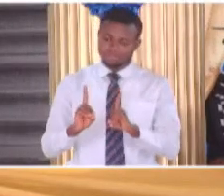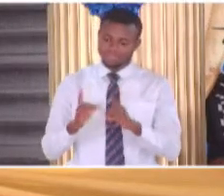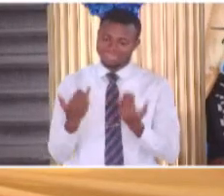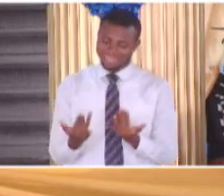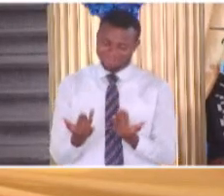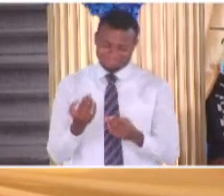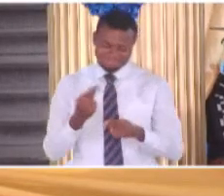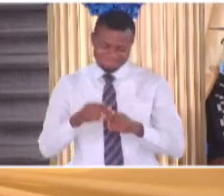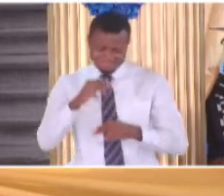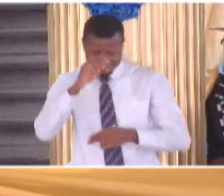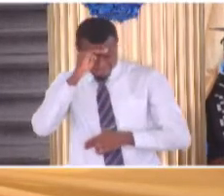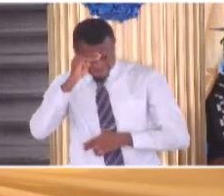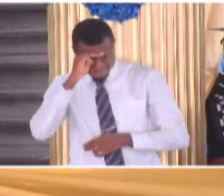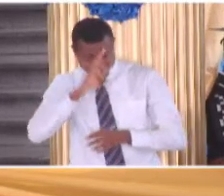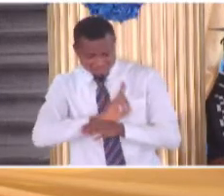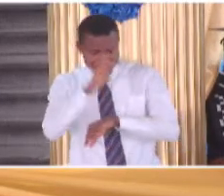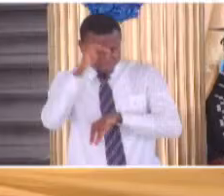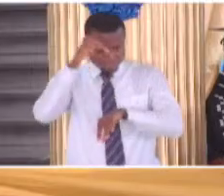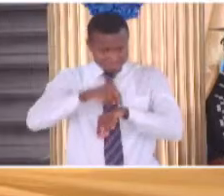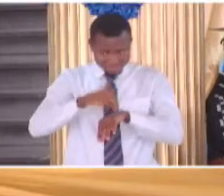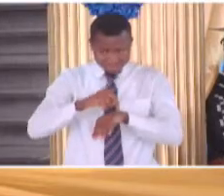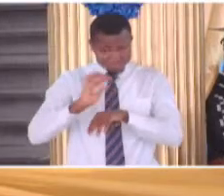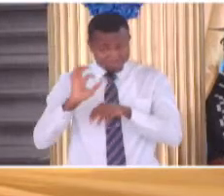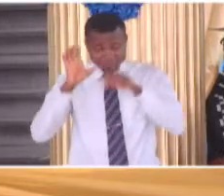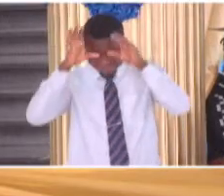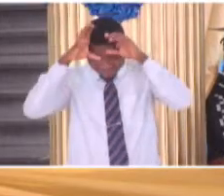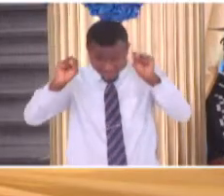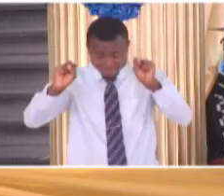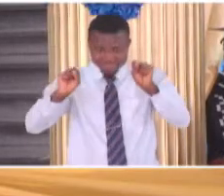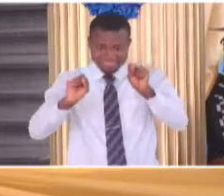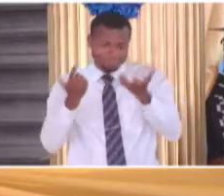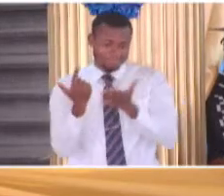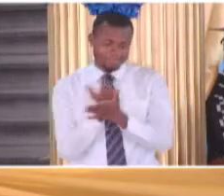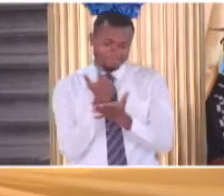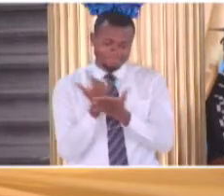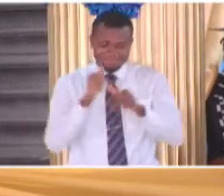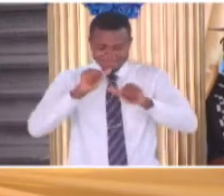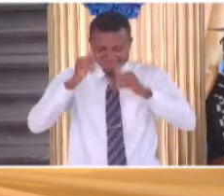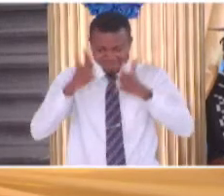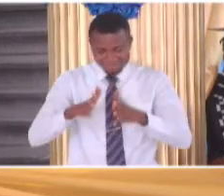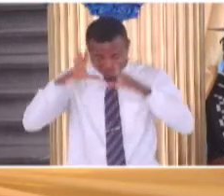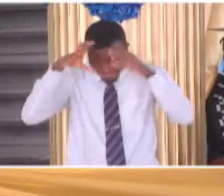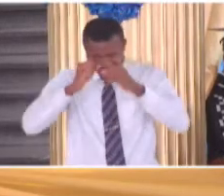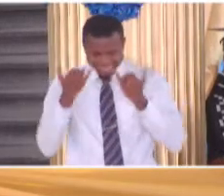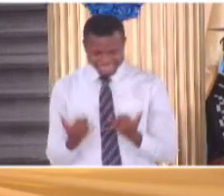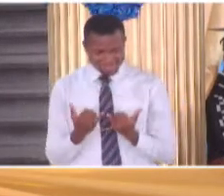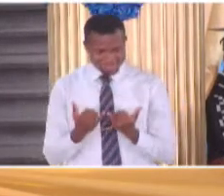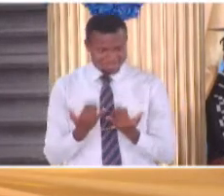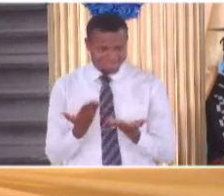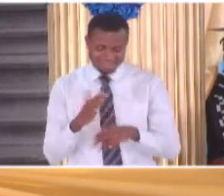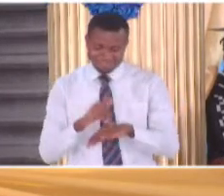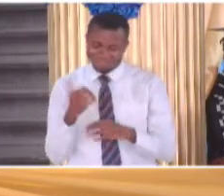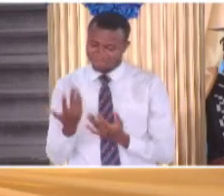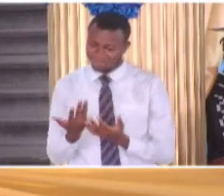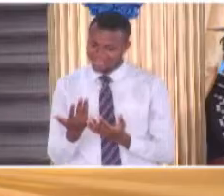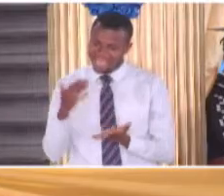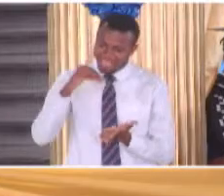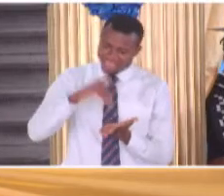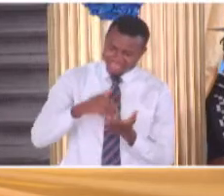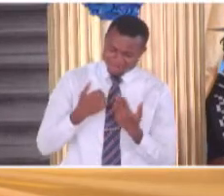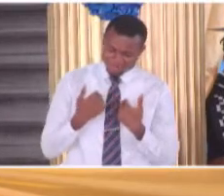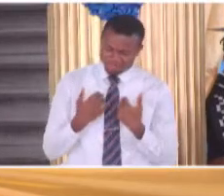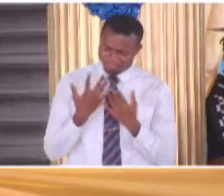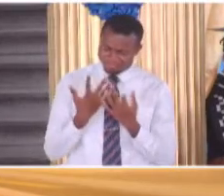Owusu-Ansah is the National President of the Ghana Association of University Administrators, usually popularly called GAWA, and is one